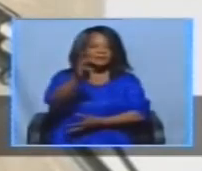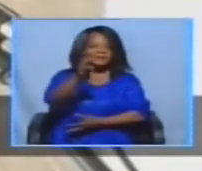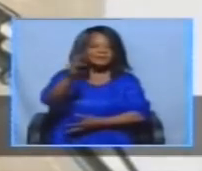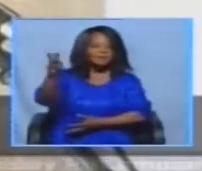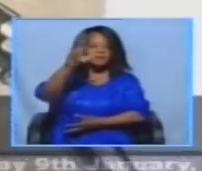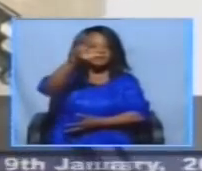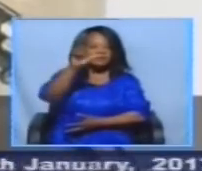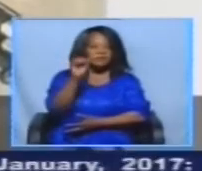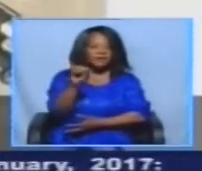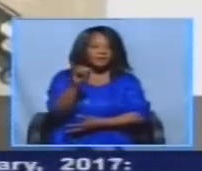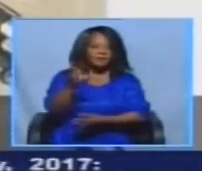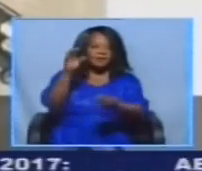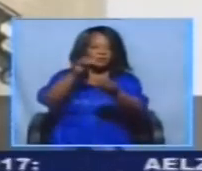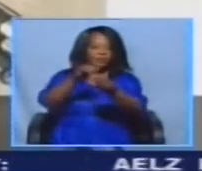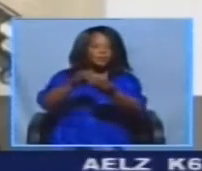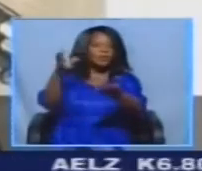3,630